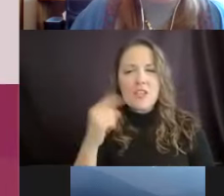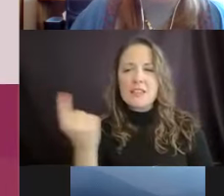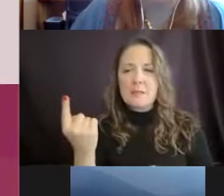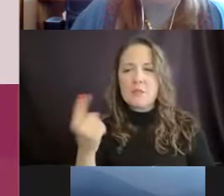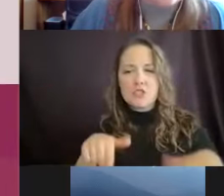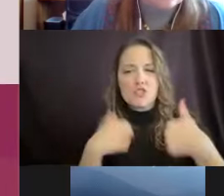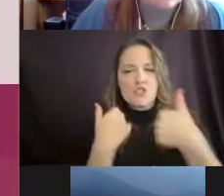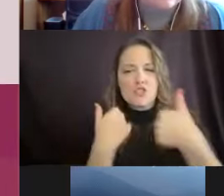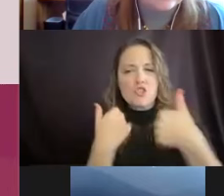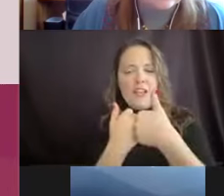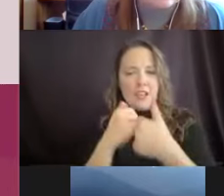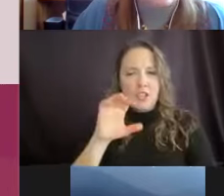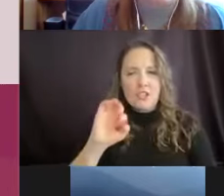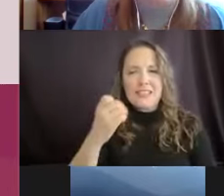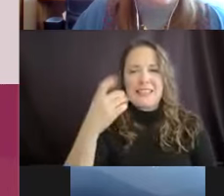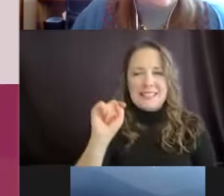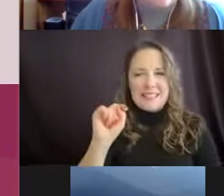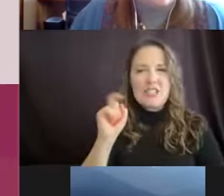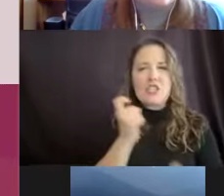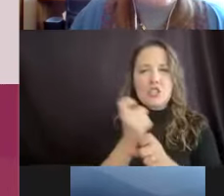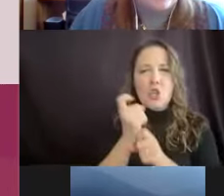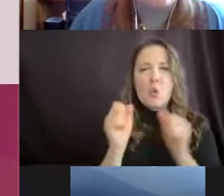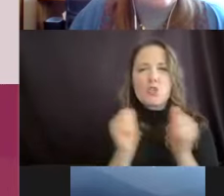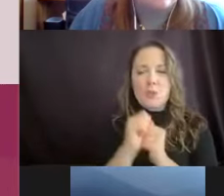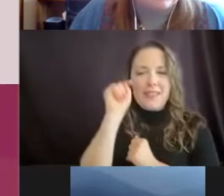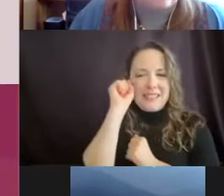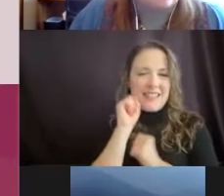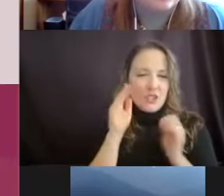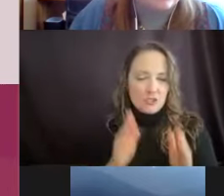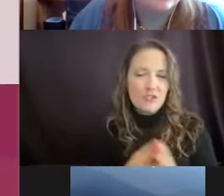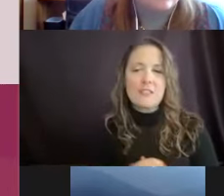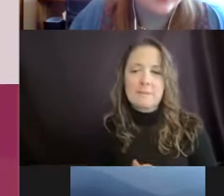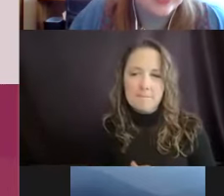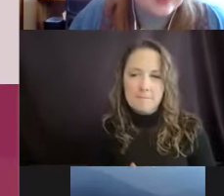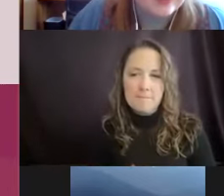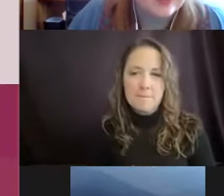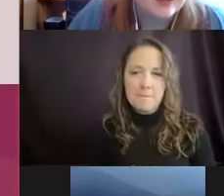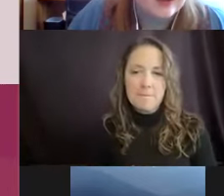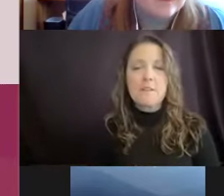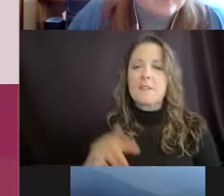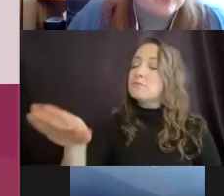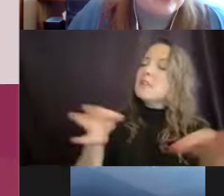and misogynistic jokes with teenagers is having them explain why it's funny,